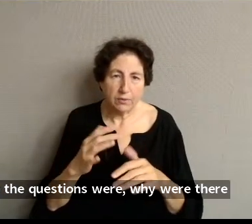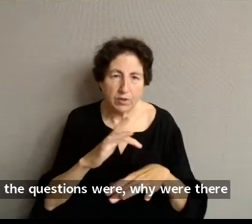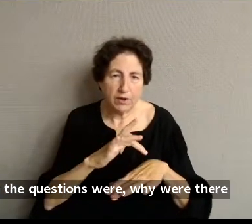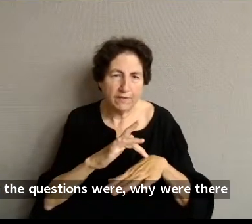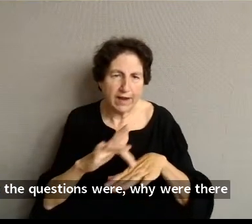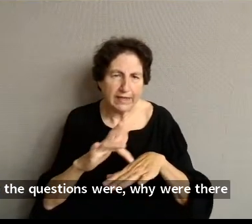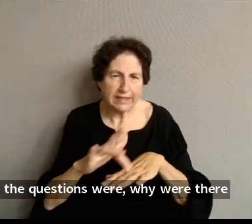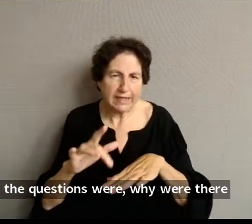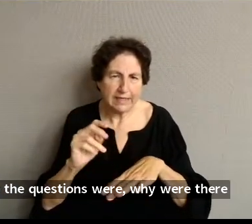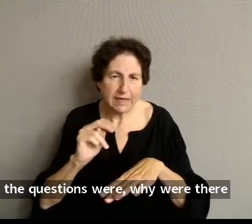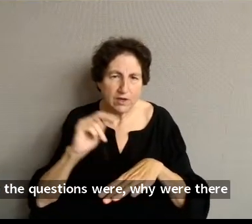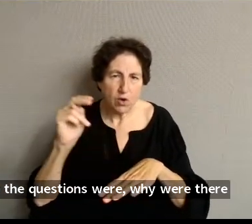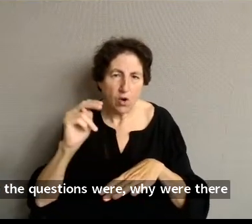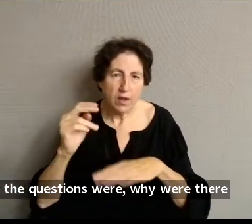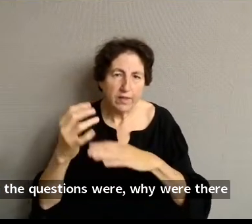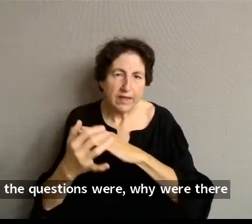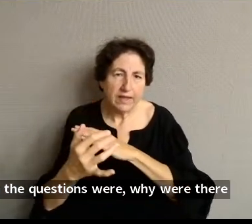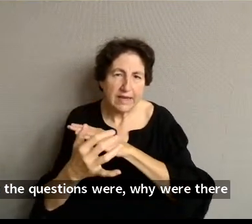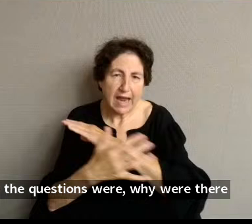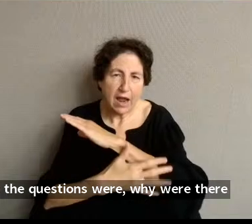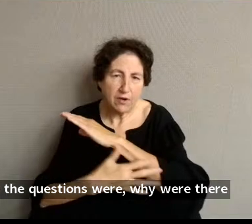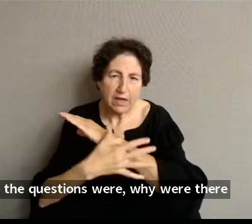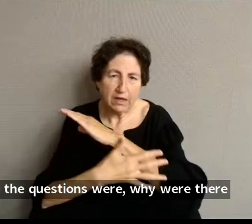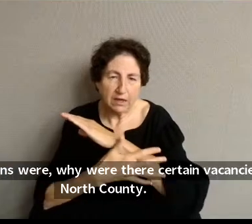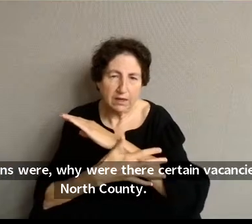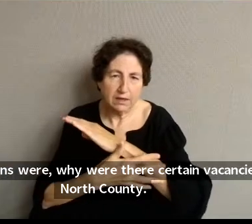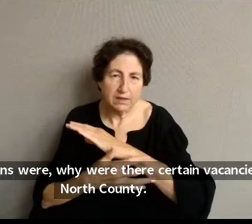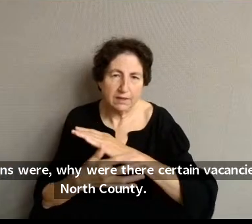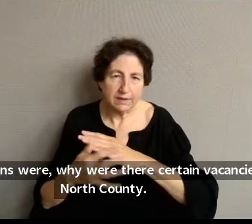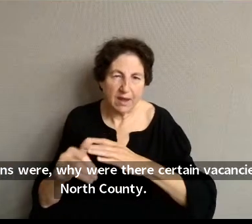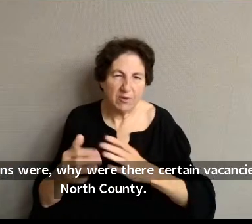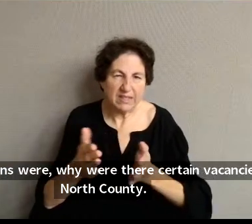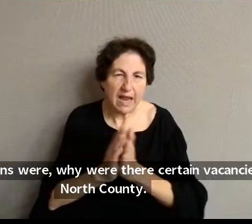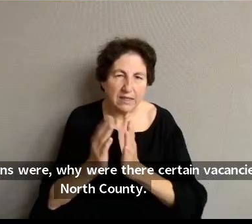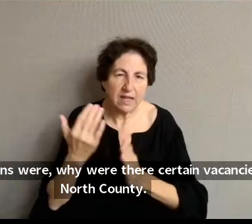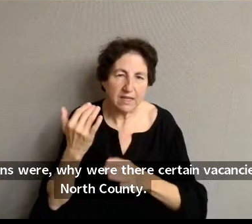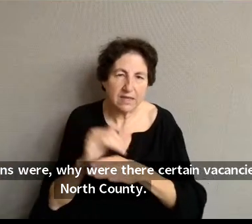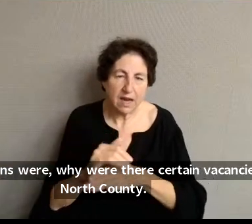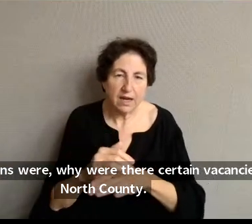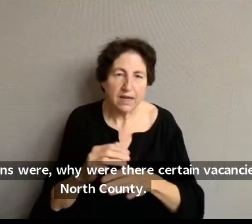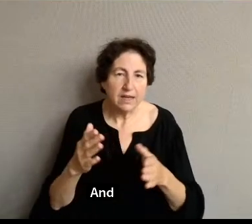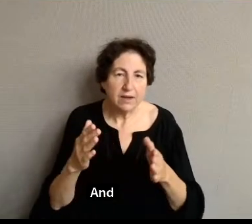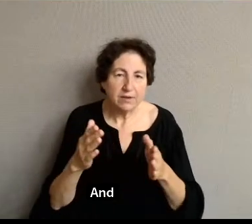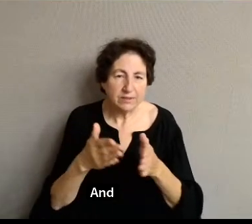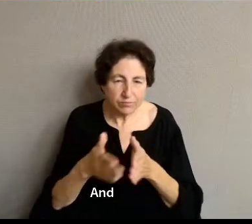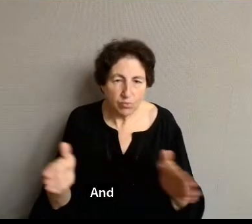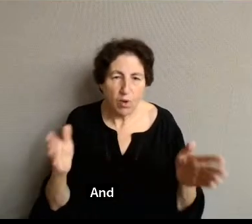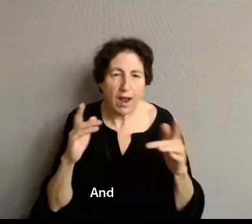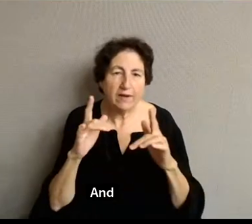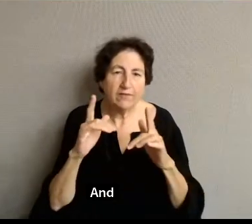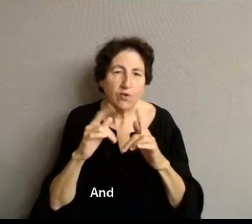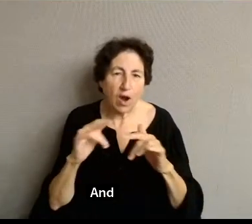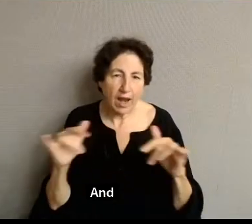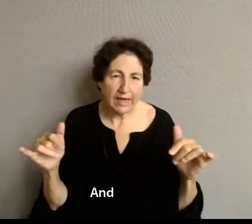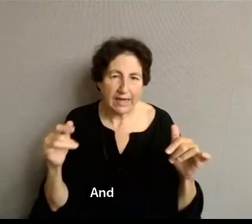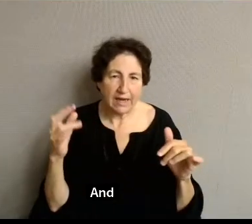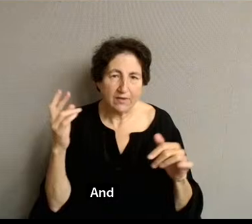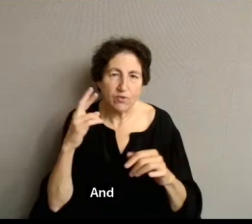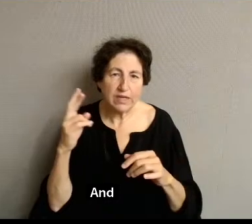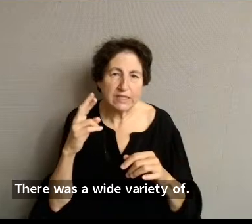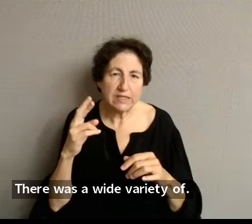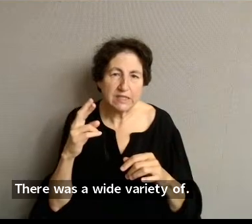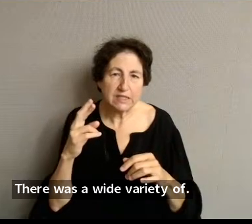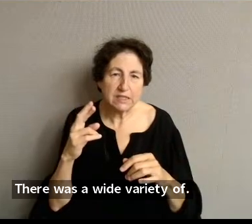North County? And there was a wide variety of reasons